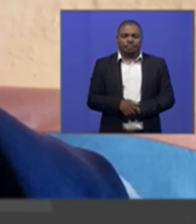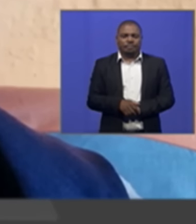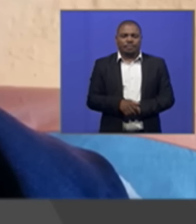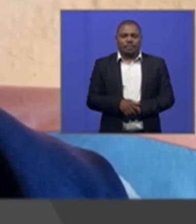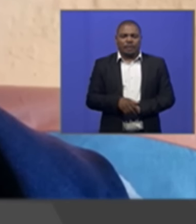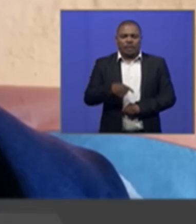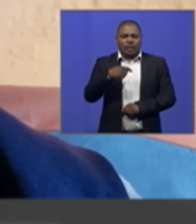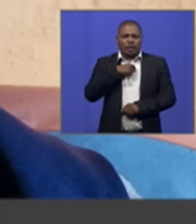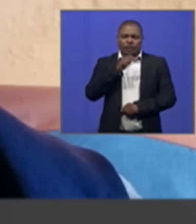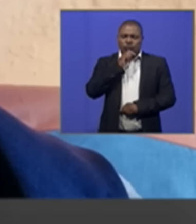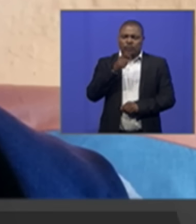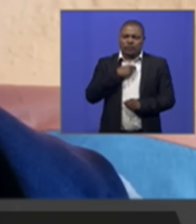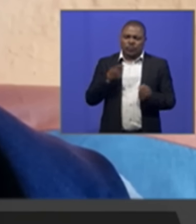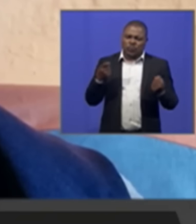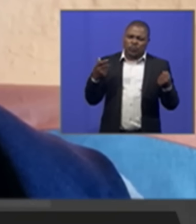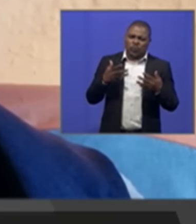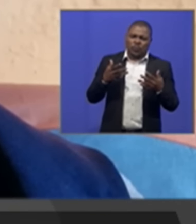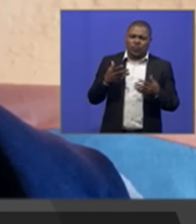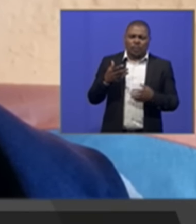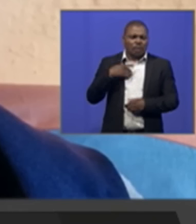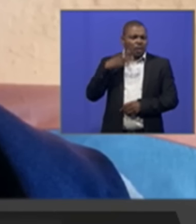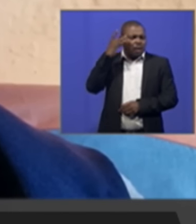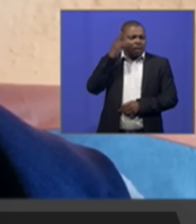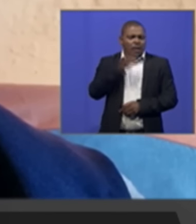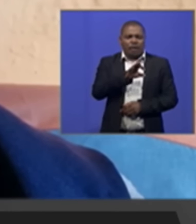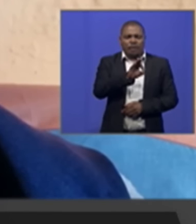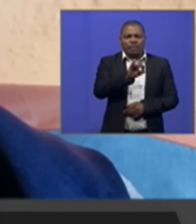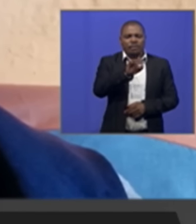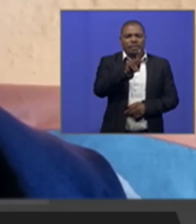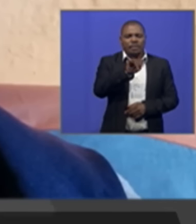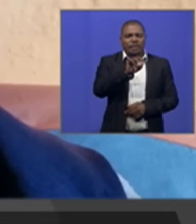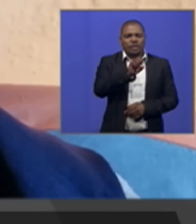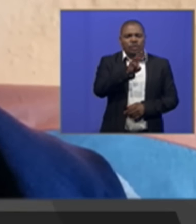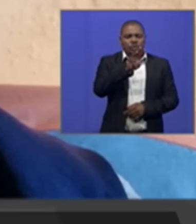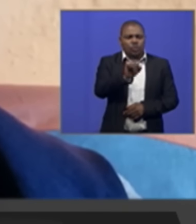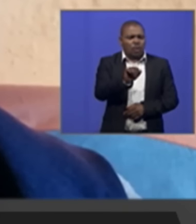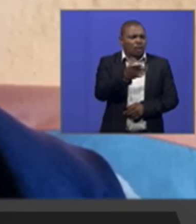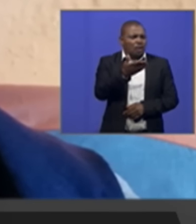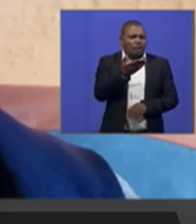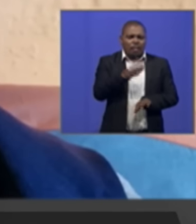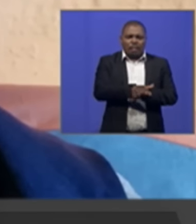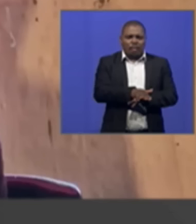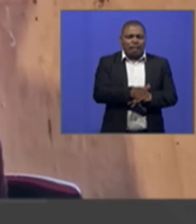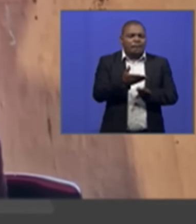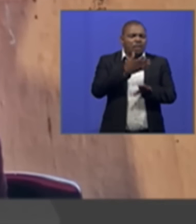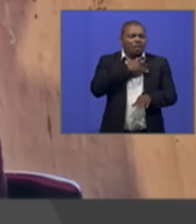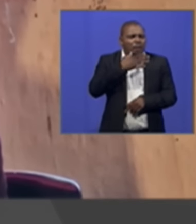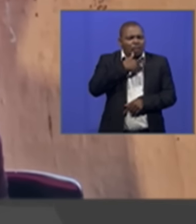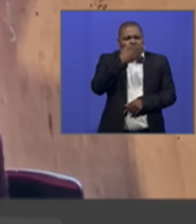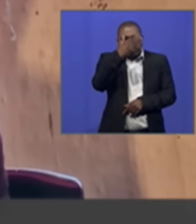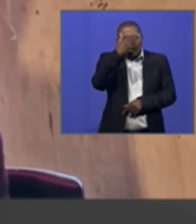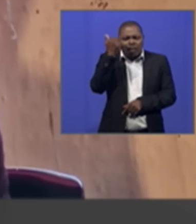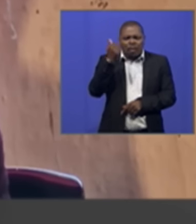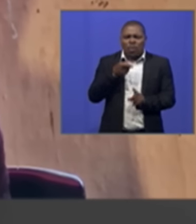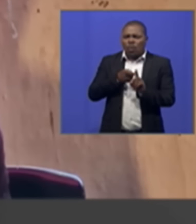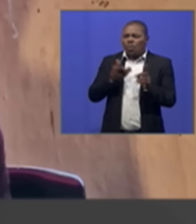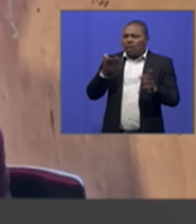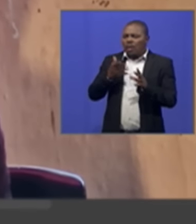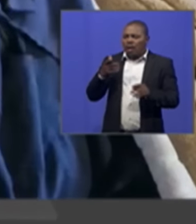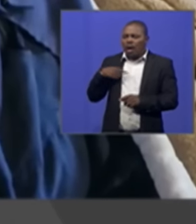Ke tšhogile kudu go kwa gore Fikiswa ga a sa phela. E be ke ipotšiša gore Fikiswa o go kae ke sa tsebe gore o dudišana le Mogononelwa.